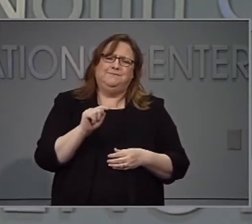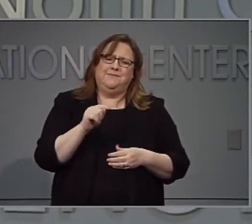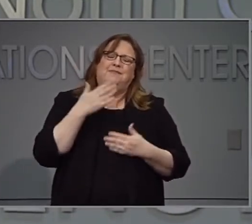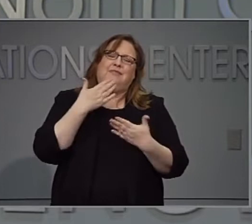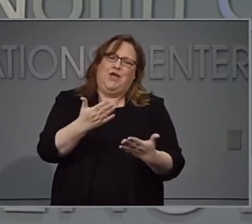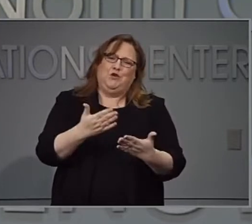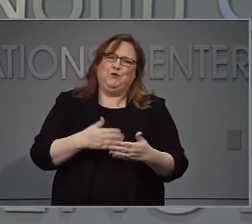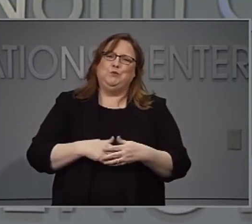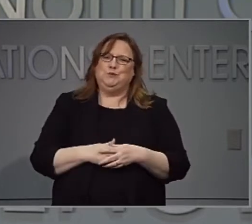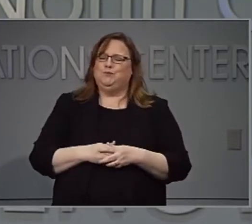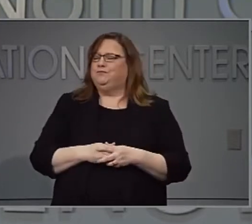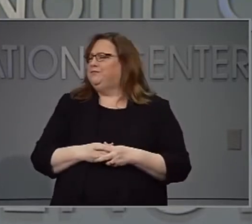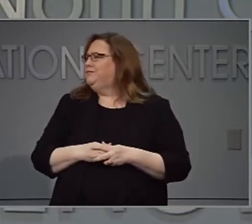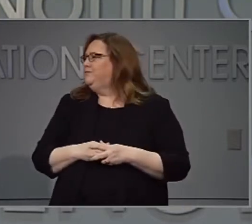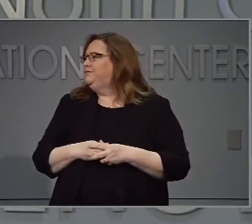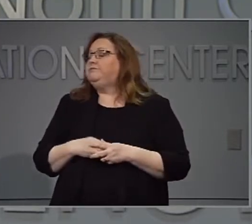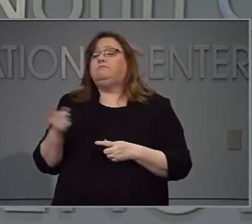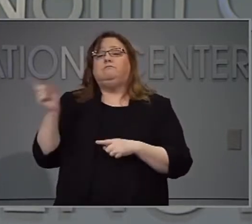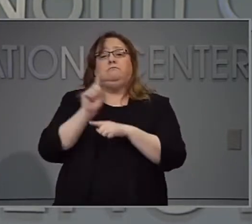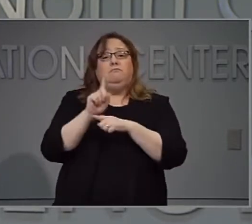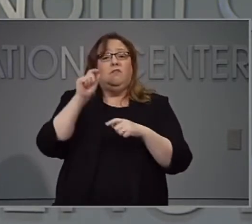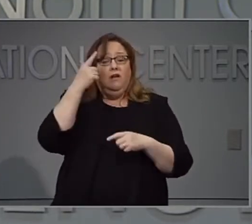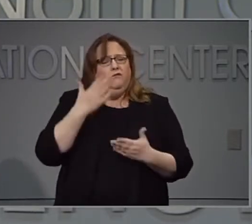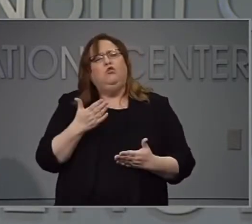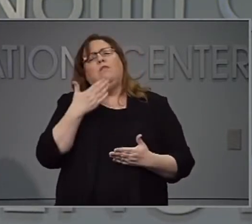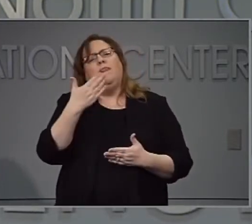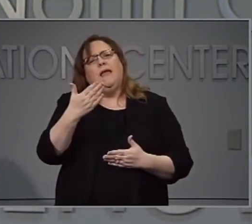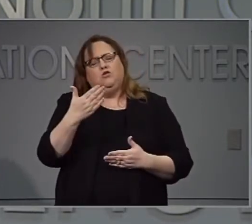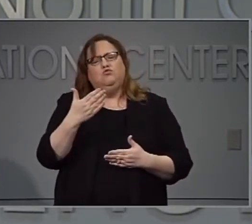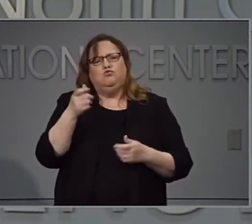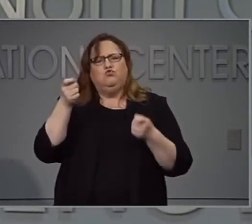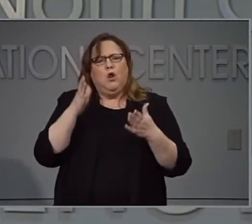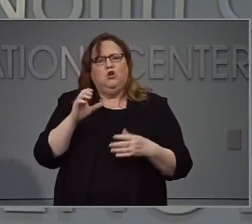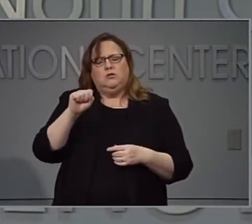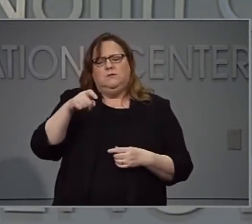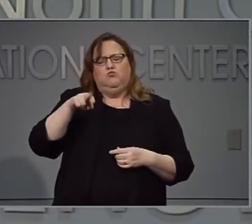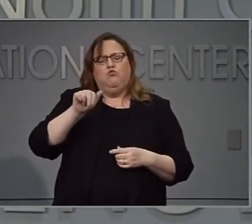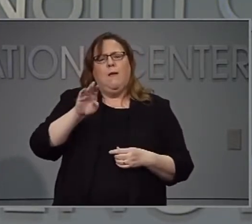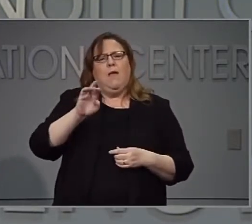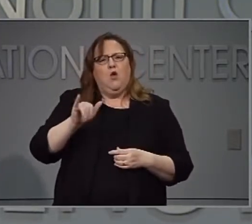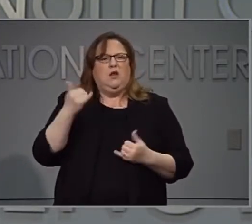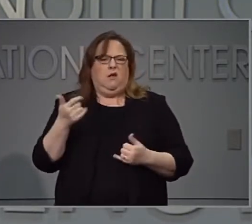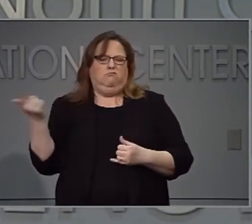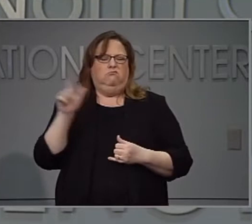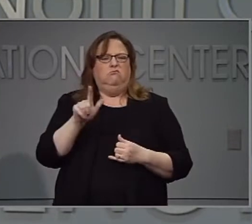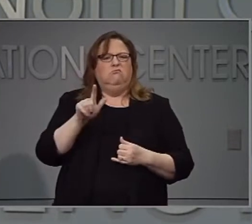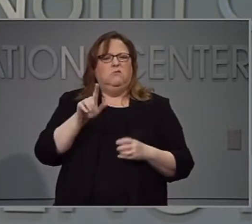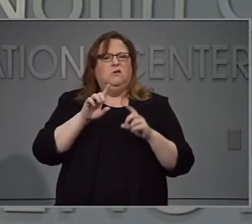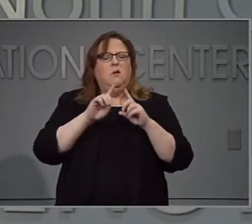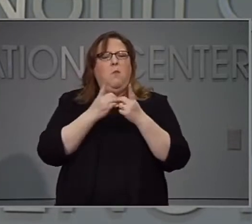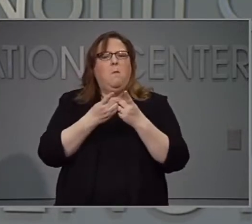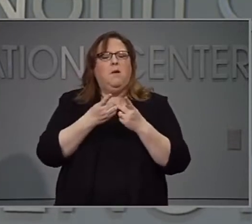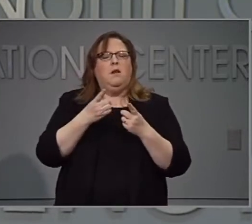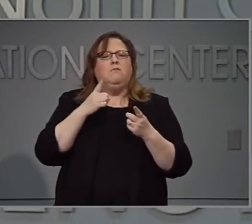Thank you, Director Sprayberry. And we'll now hear from our Secretary of the Department of Public Safety, Eric Hooks. Eric.